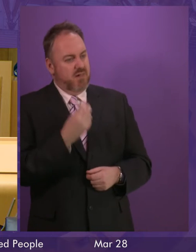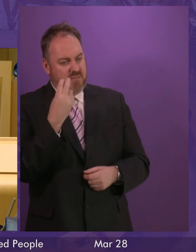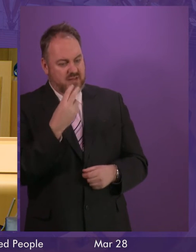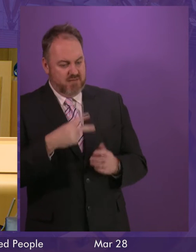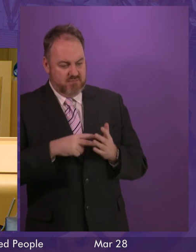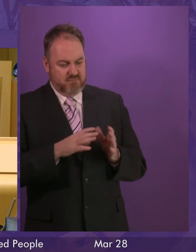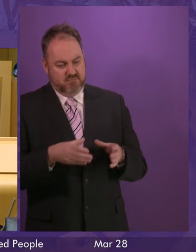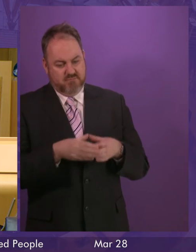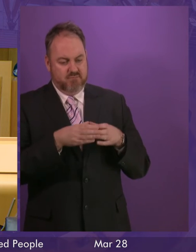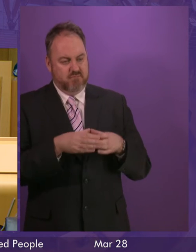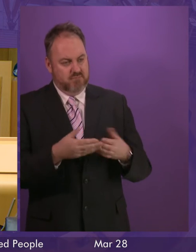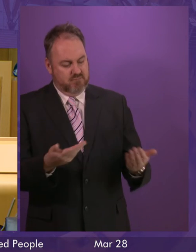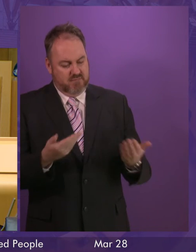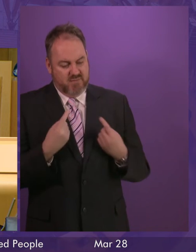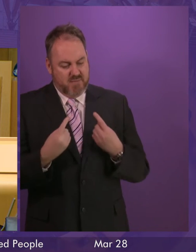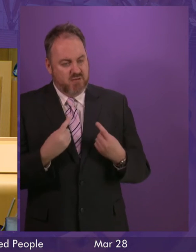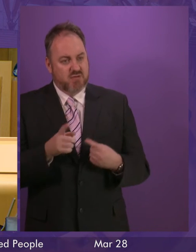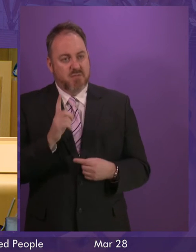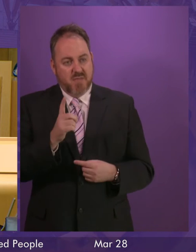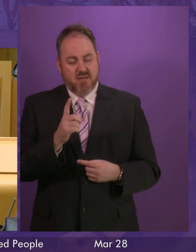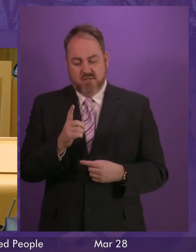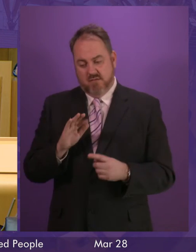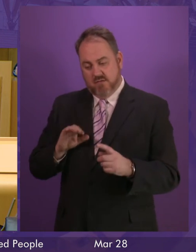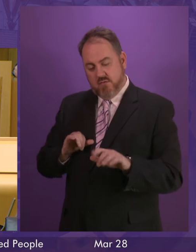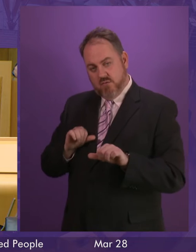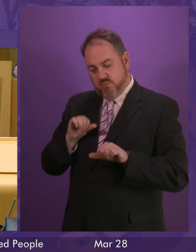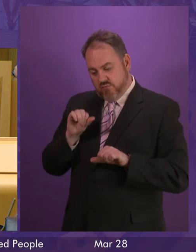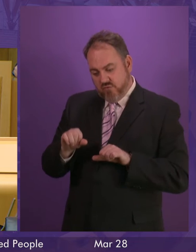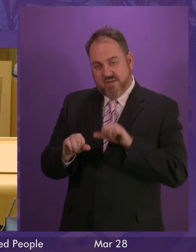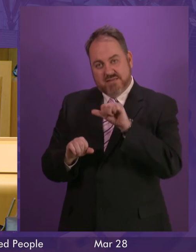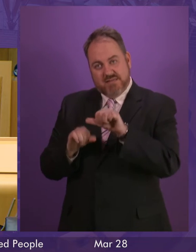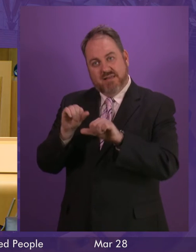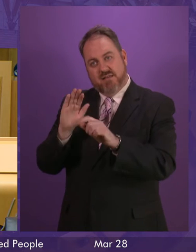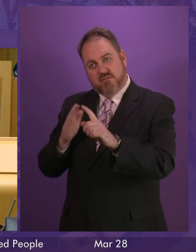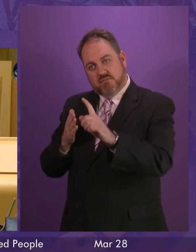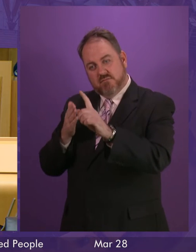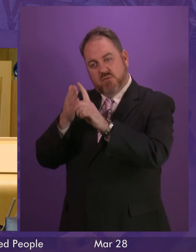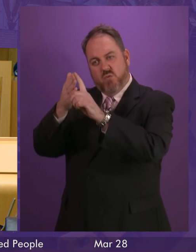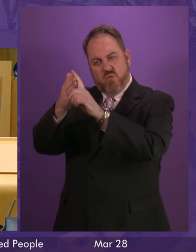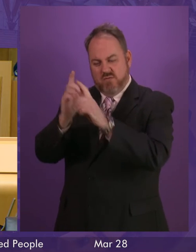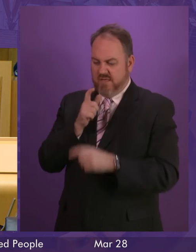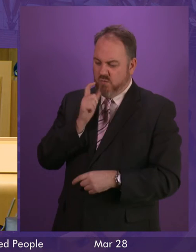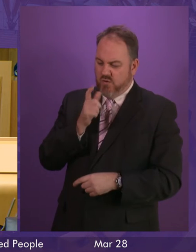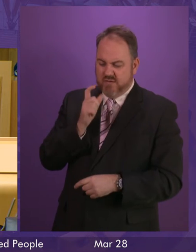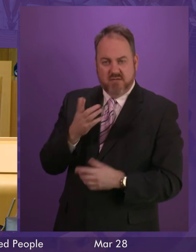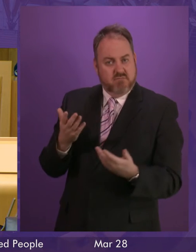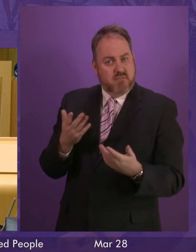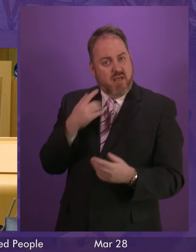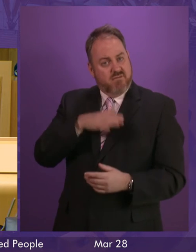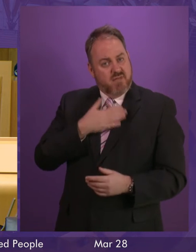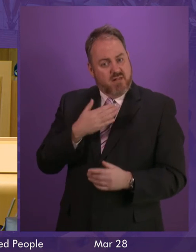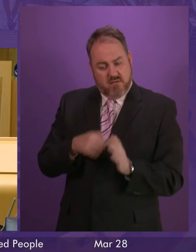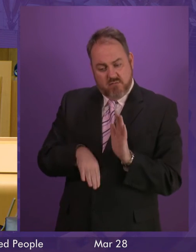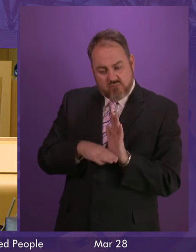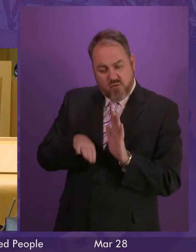I think the key to this debate is then the title progressing towards, as others have mentioned, progress has been made